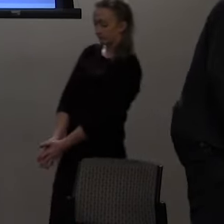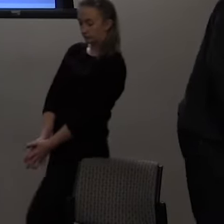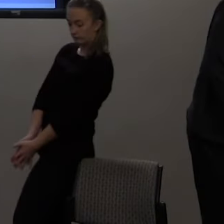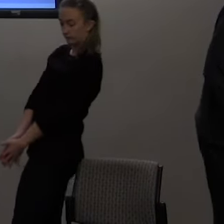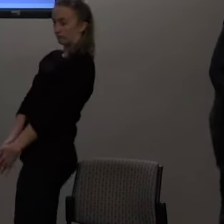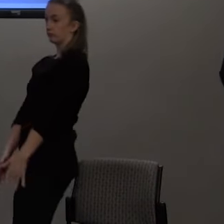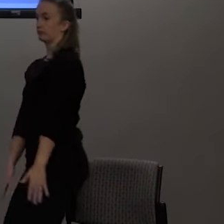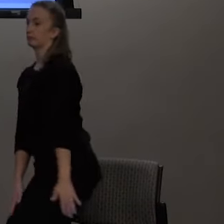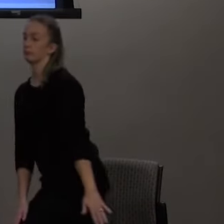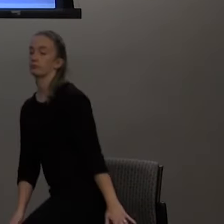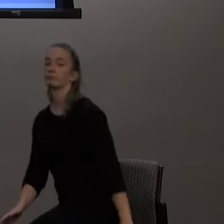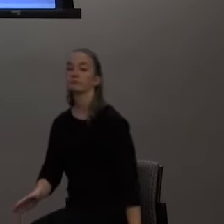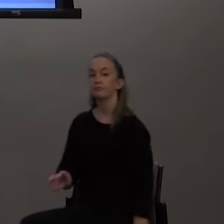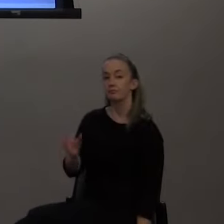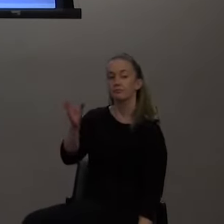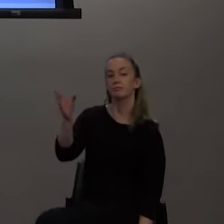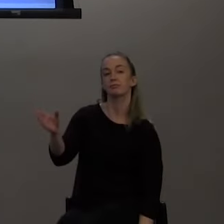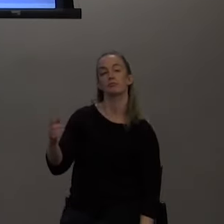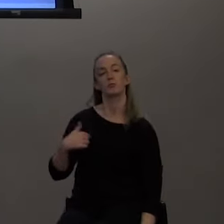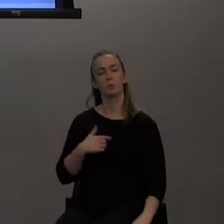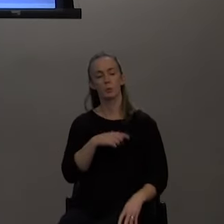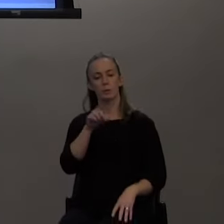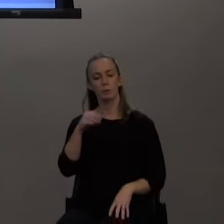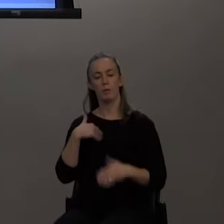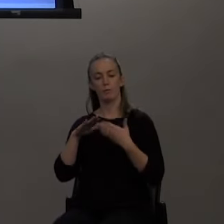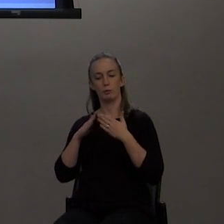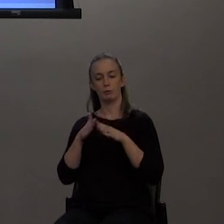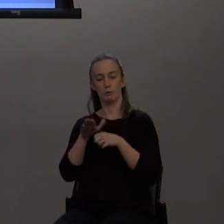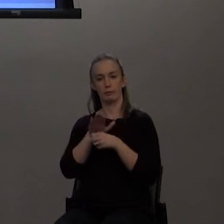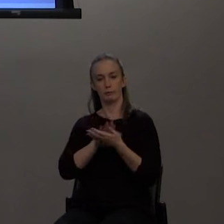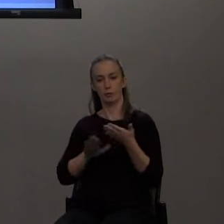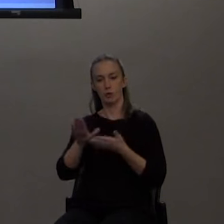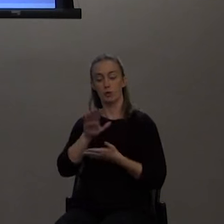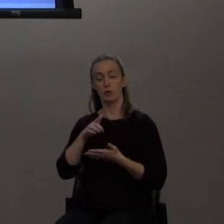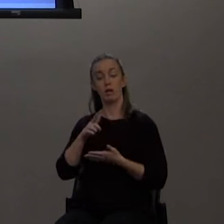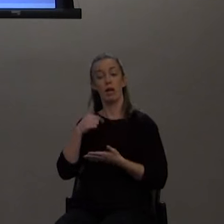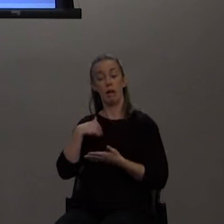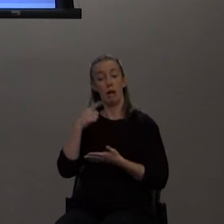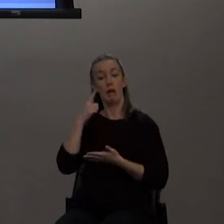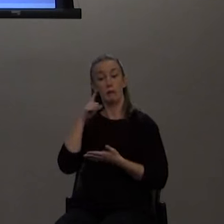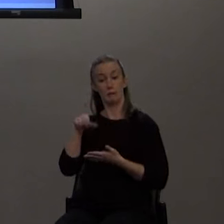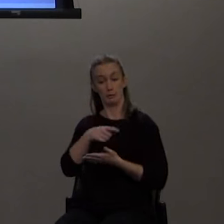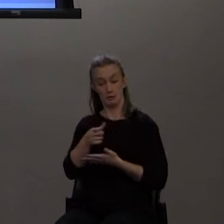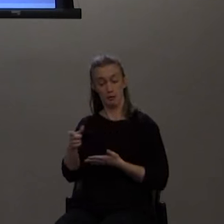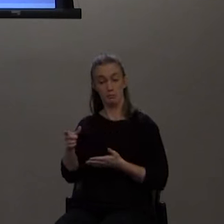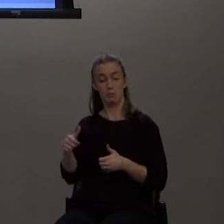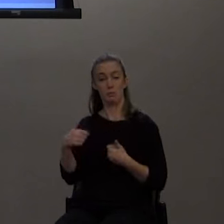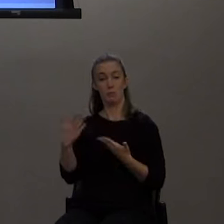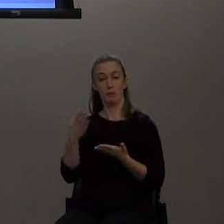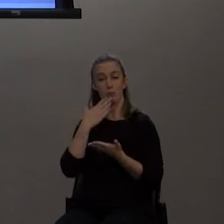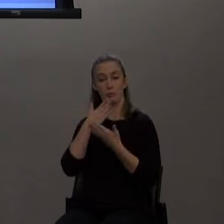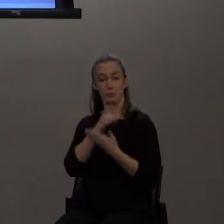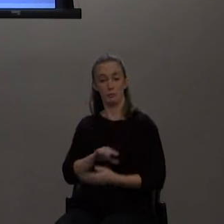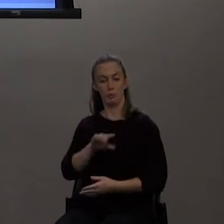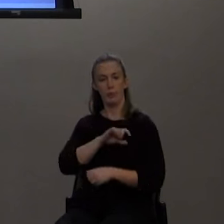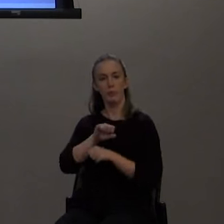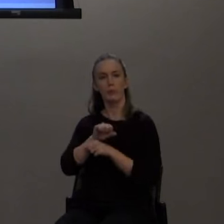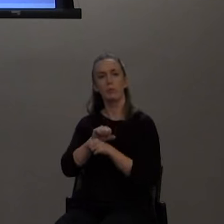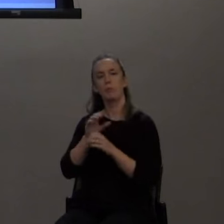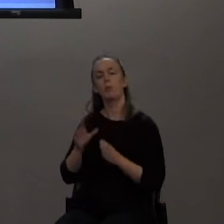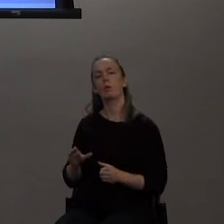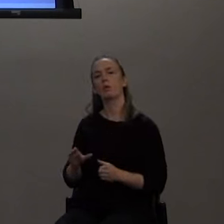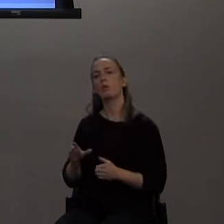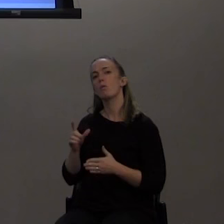here that puts out, I think, the quality of worker. What do you find of those